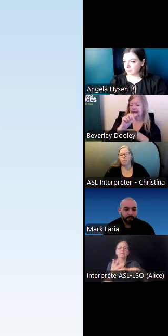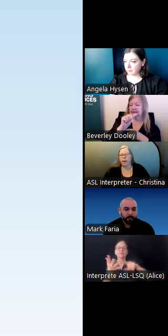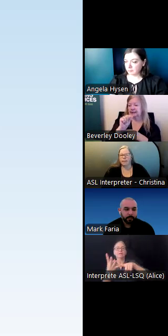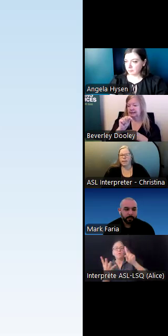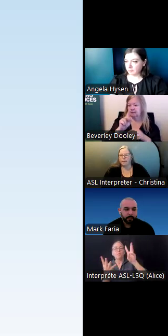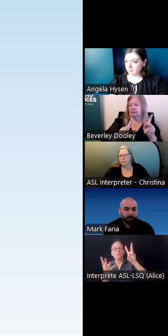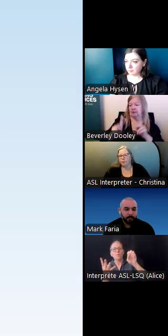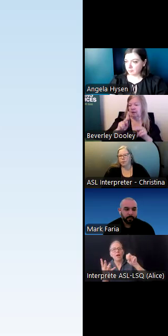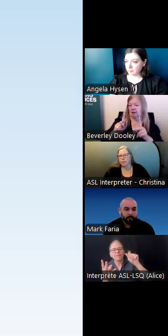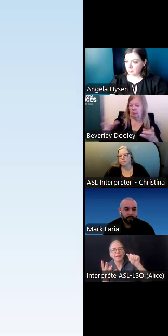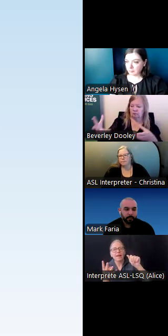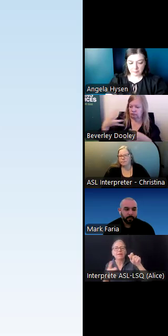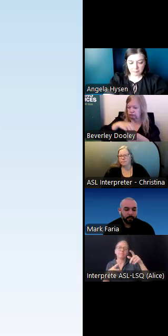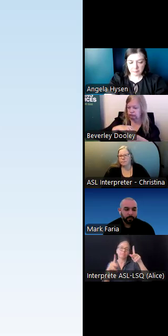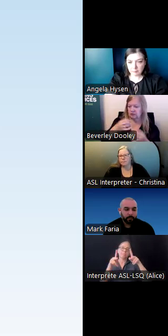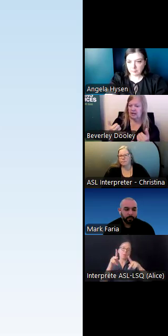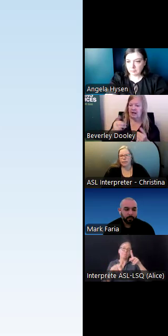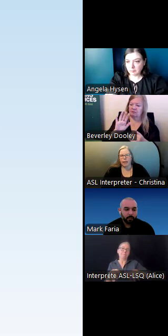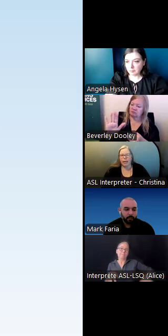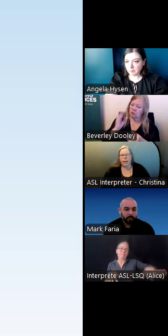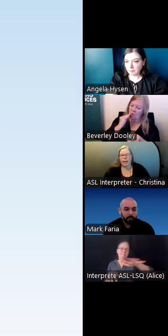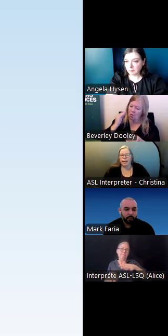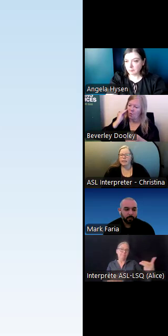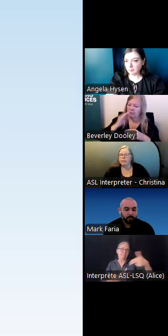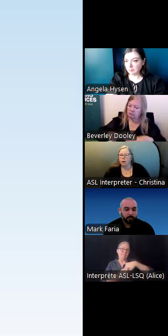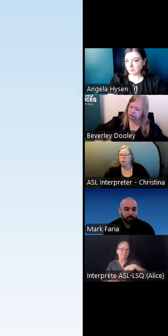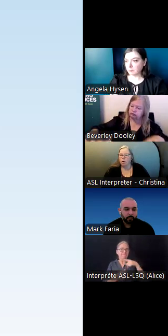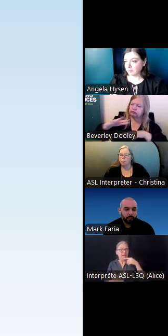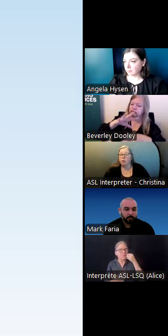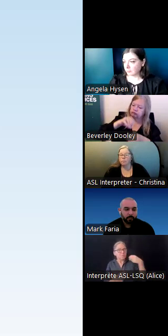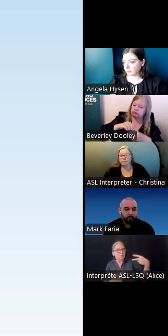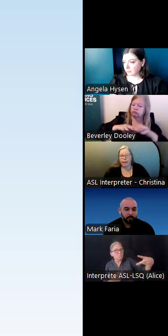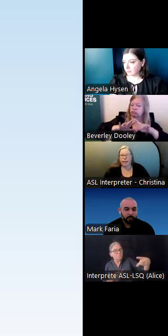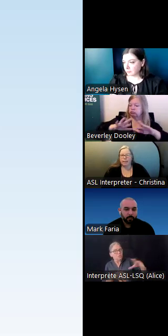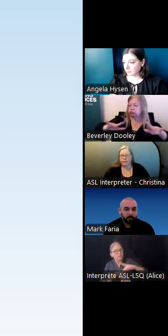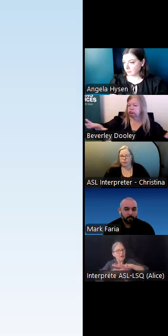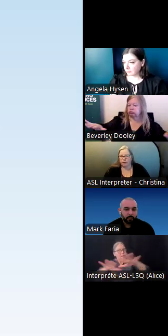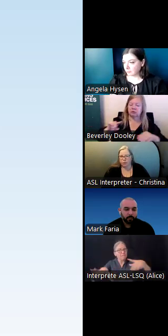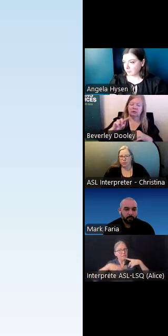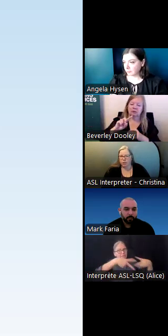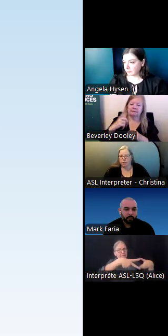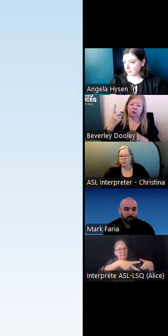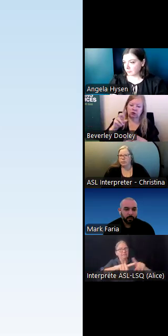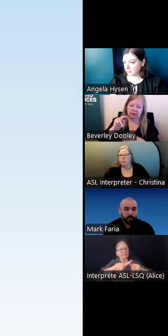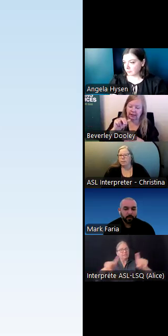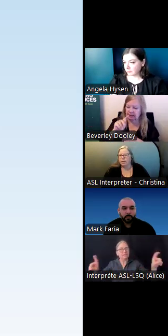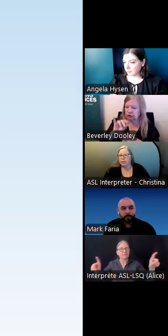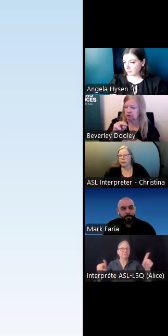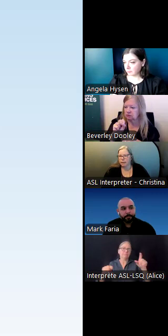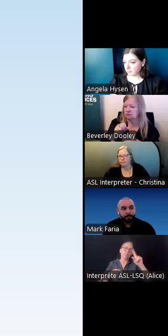and the Wendat peoples. And it is now home to many diverse First